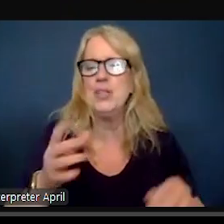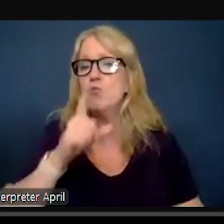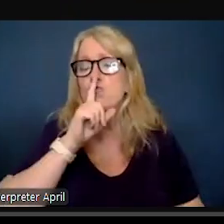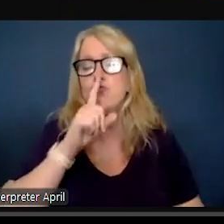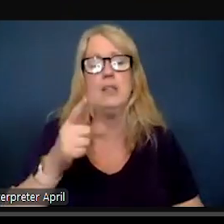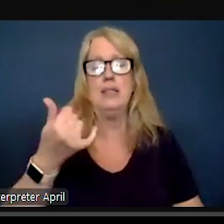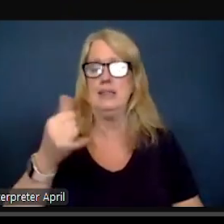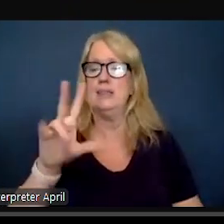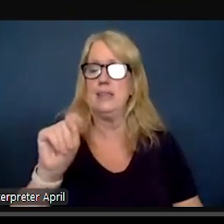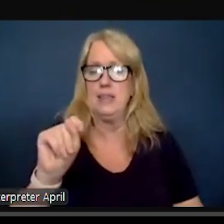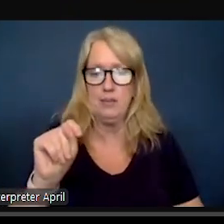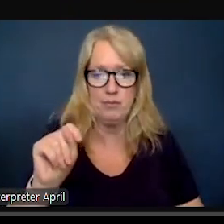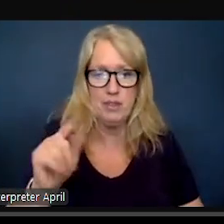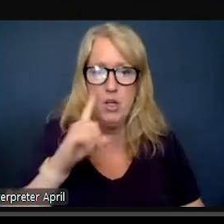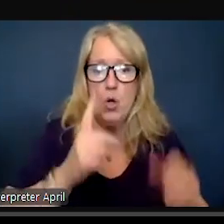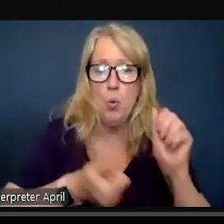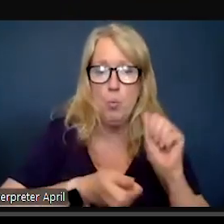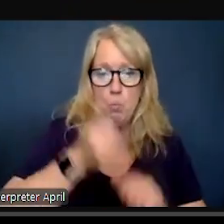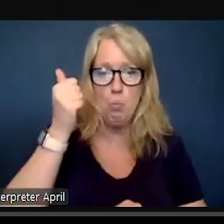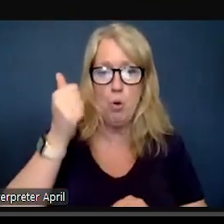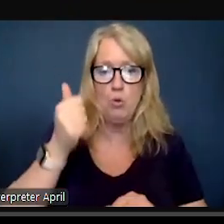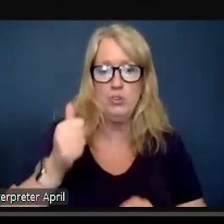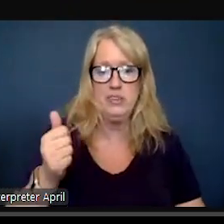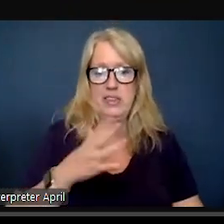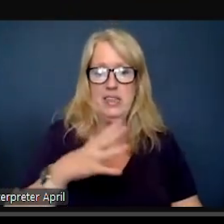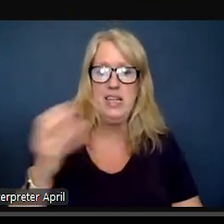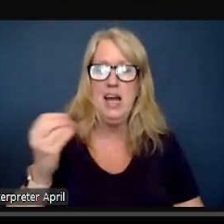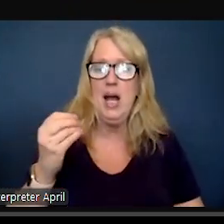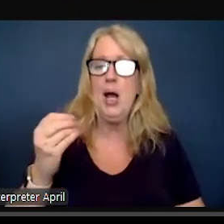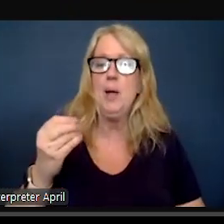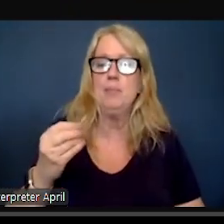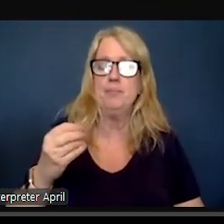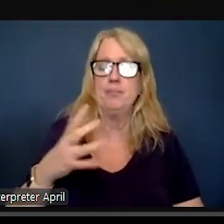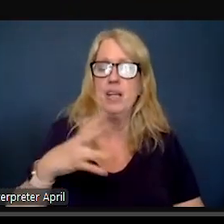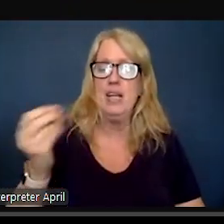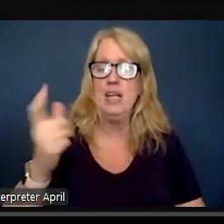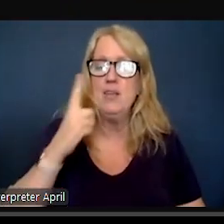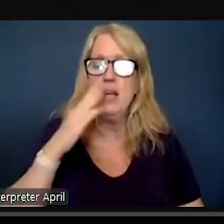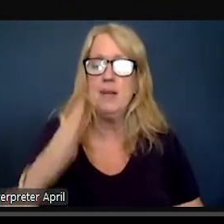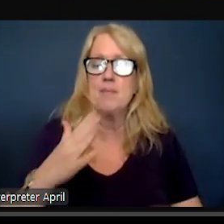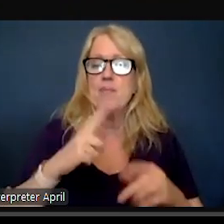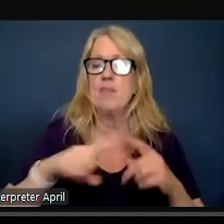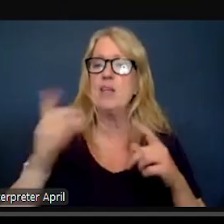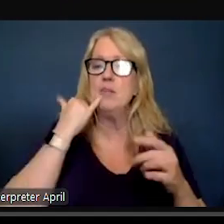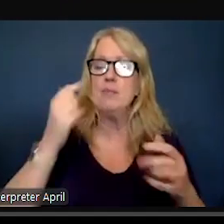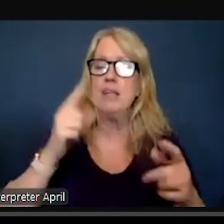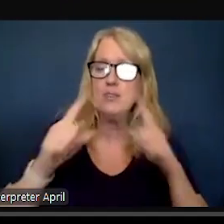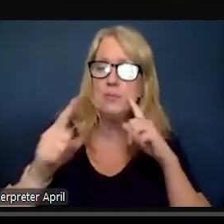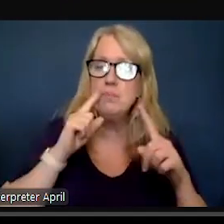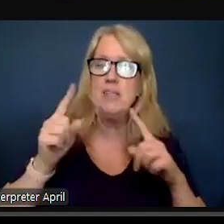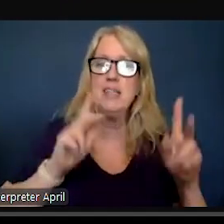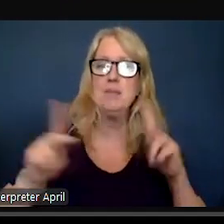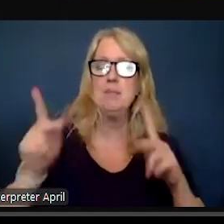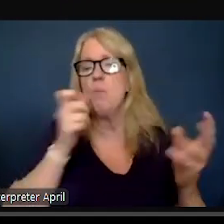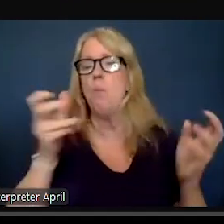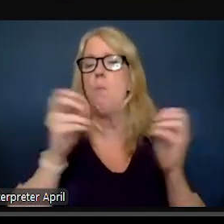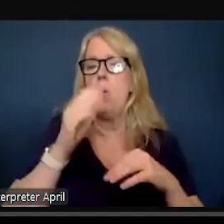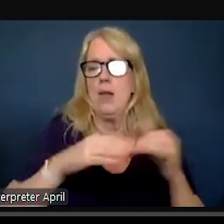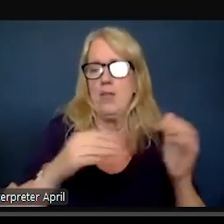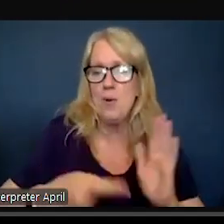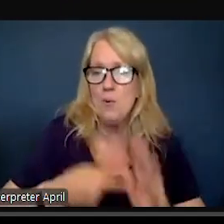gift, especially going from mostly crisis support where, often I wouldn't be speaking with people more than once,